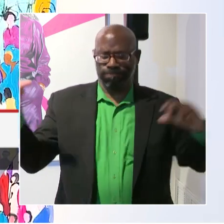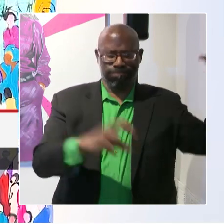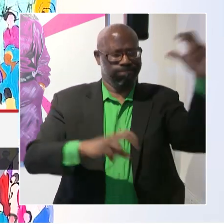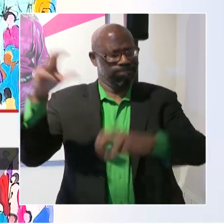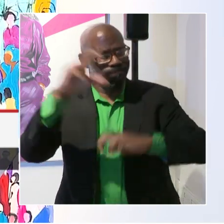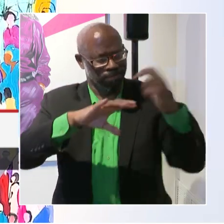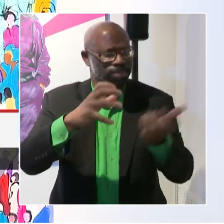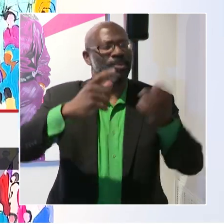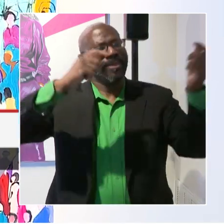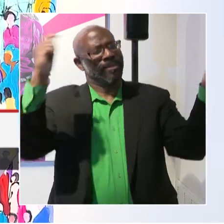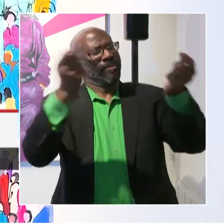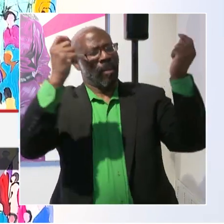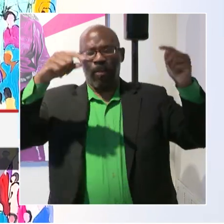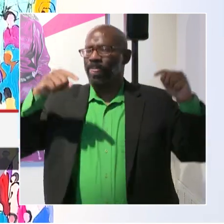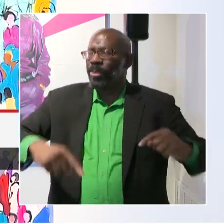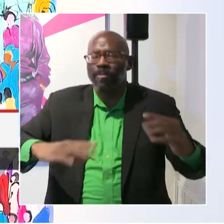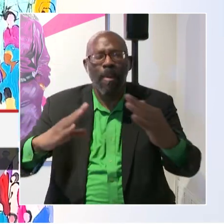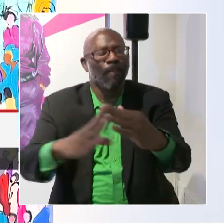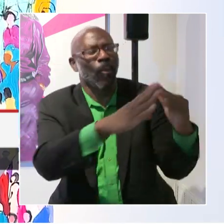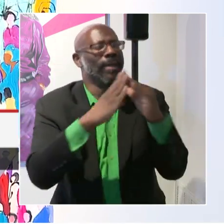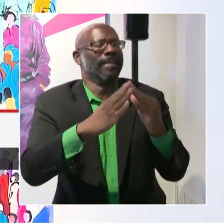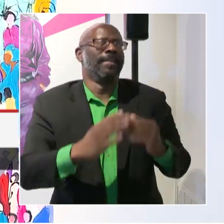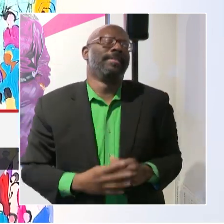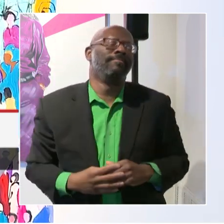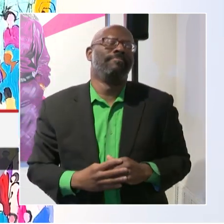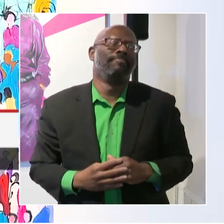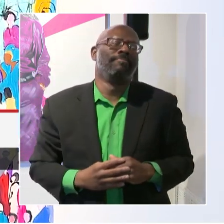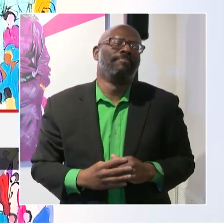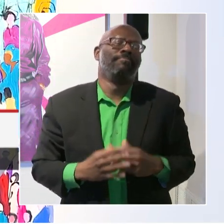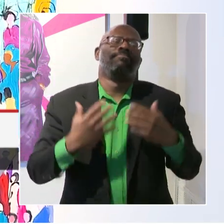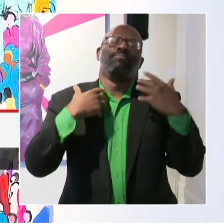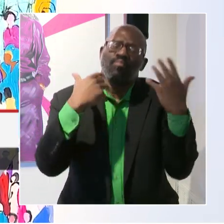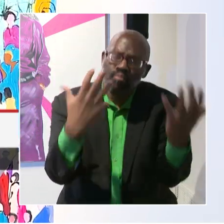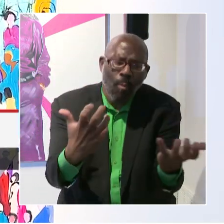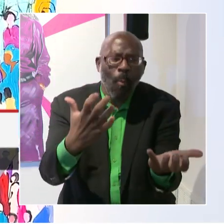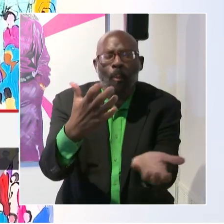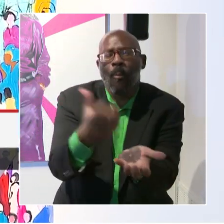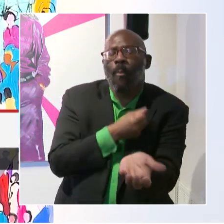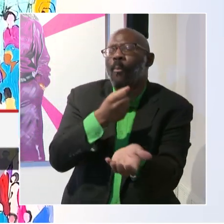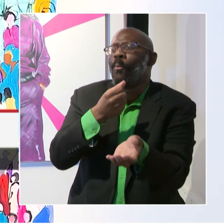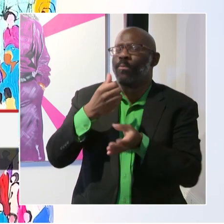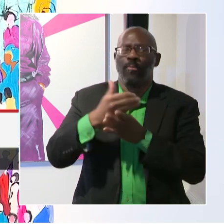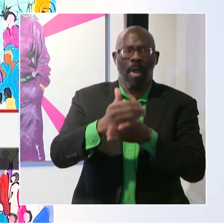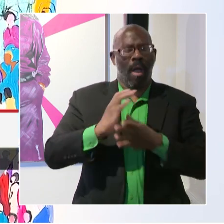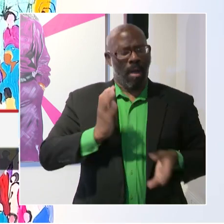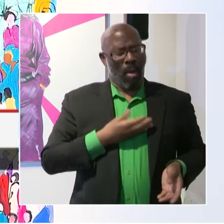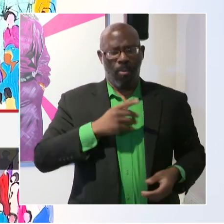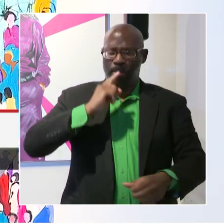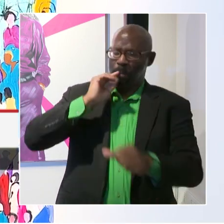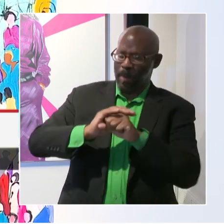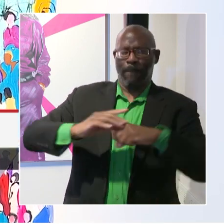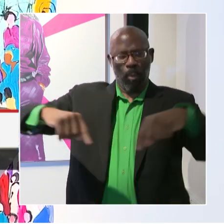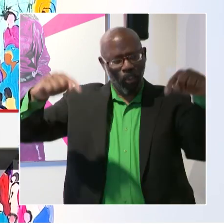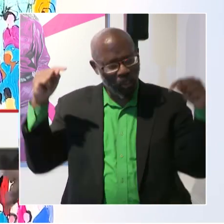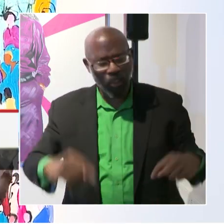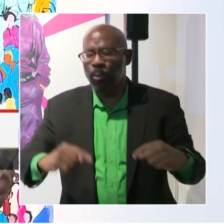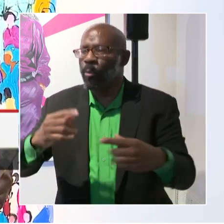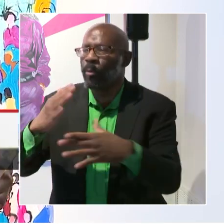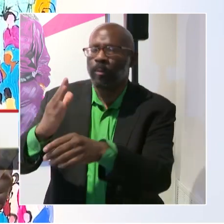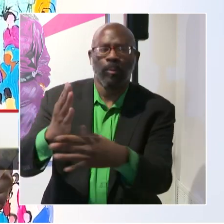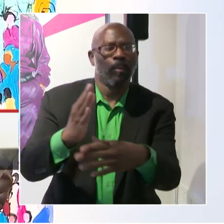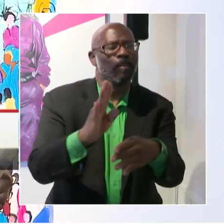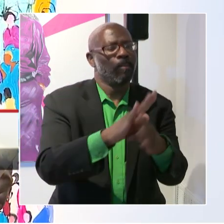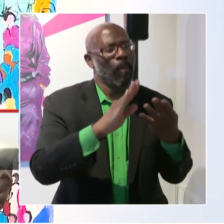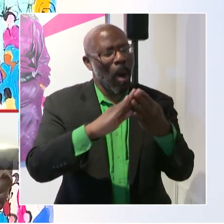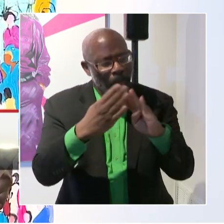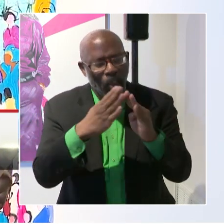assure you that my commitment to supporting local business in the District of Columbia remains unwavering. So again, let's continue the advocacy for our